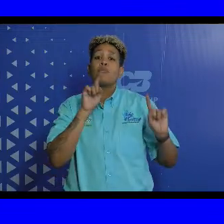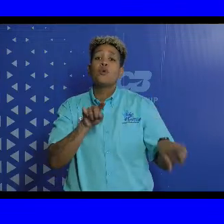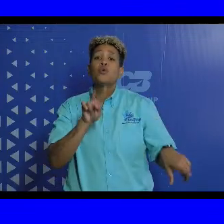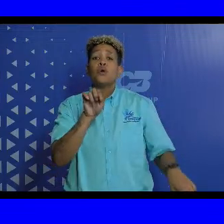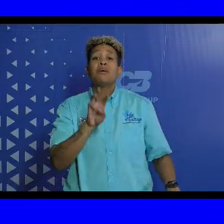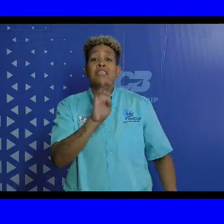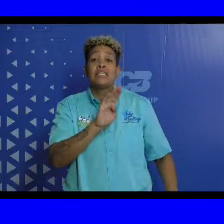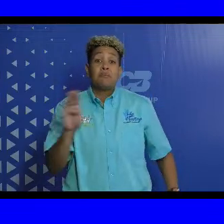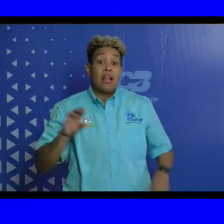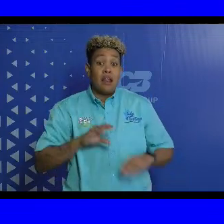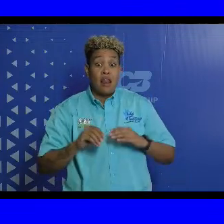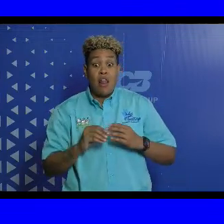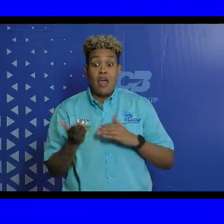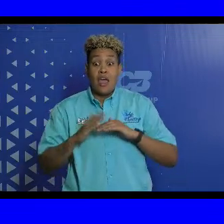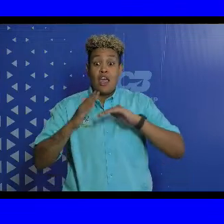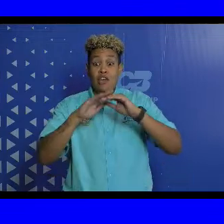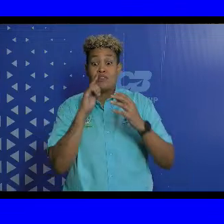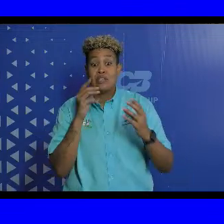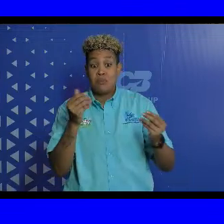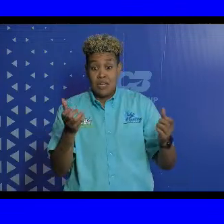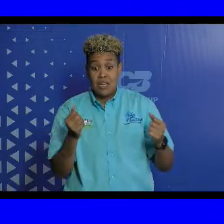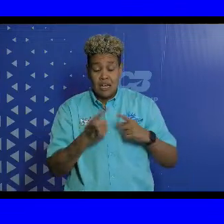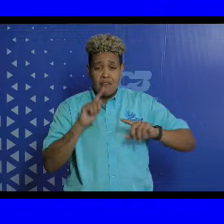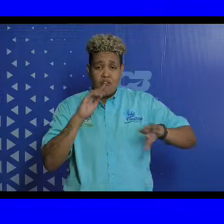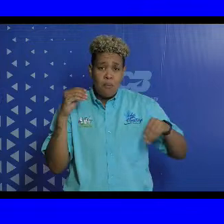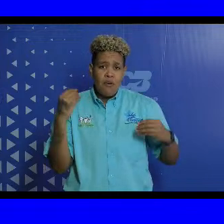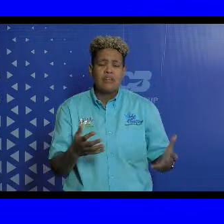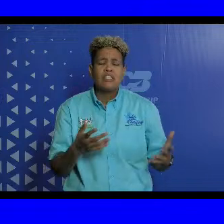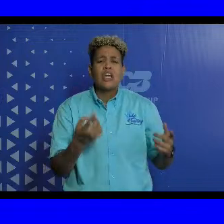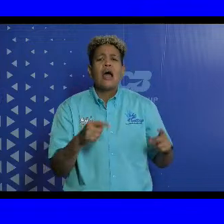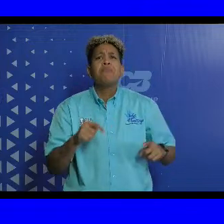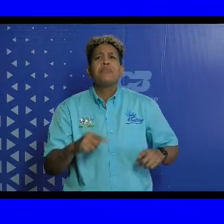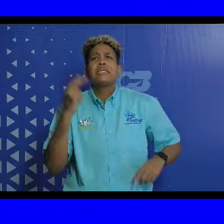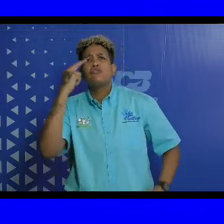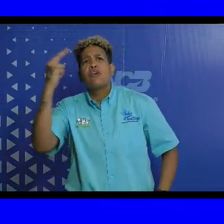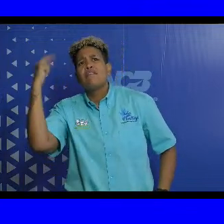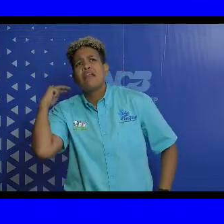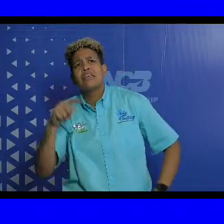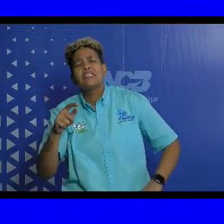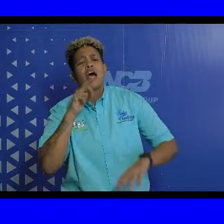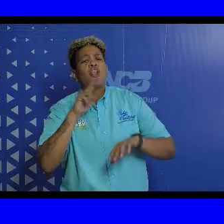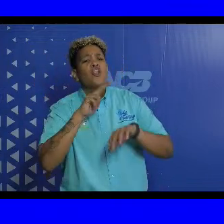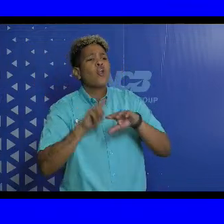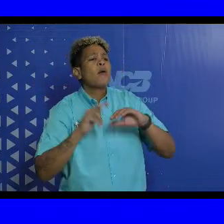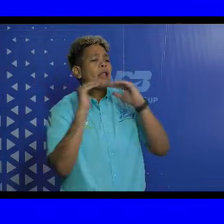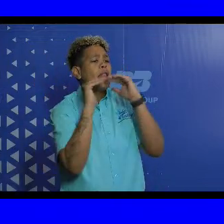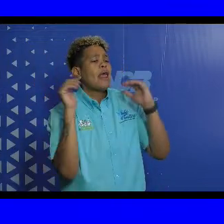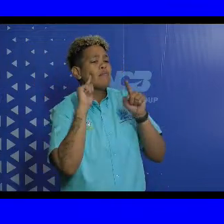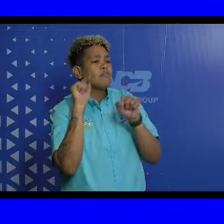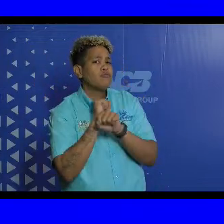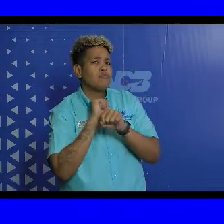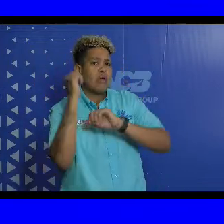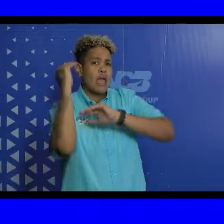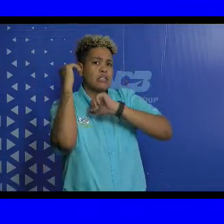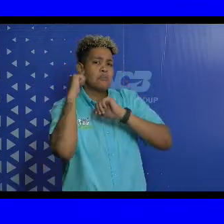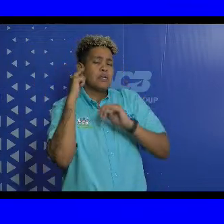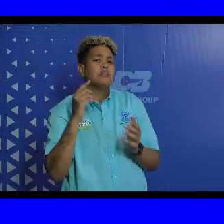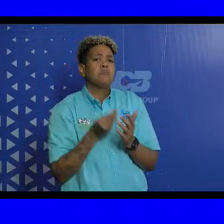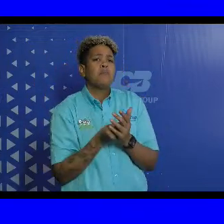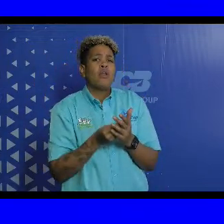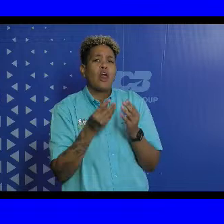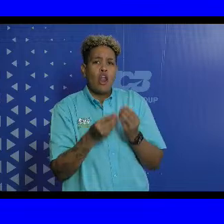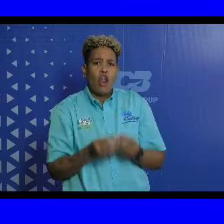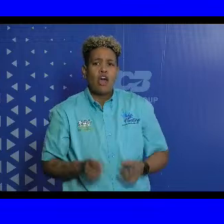2.6 billion increase in credit impairment provisions, this reflects a normal level of expected credit losses given